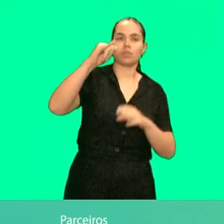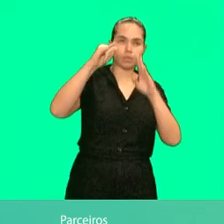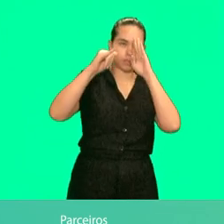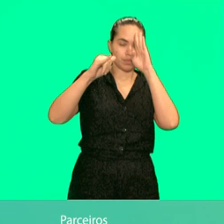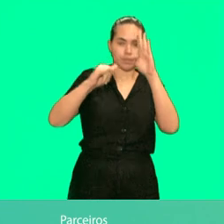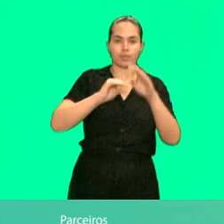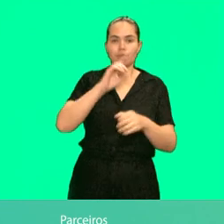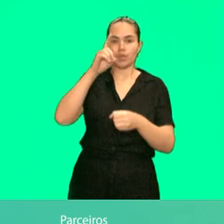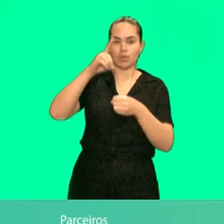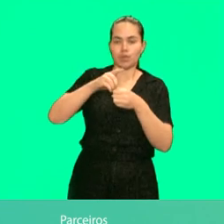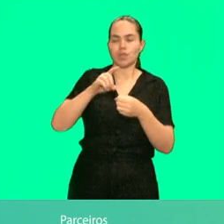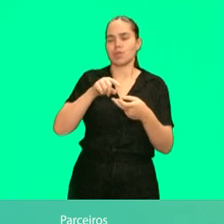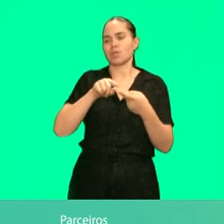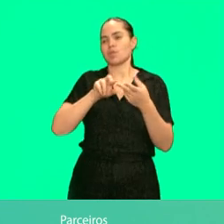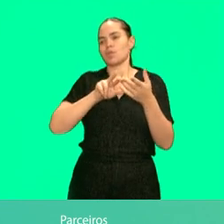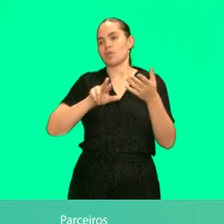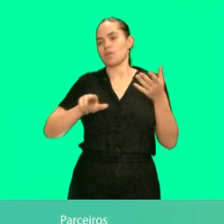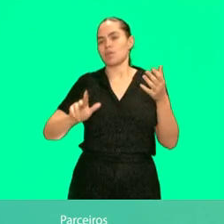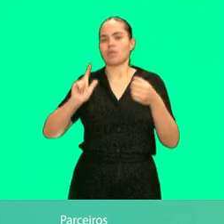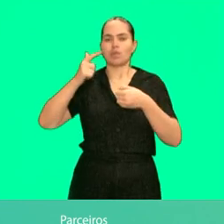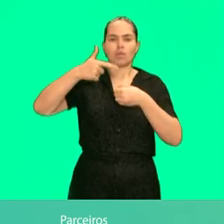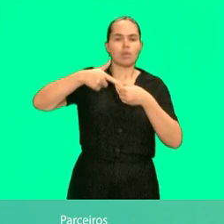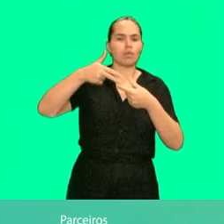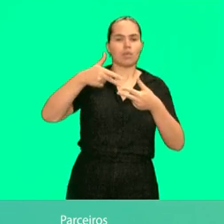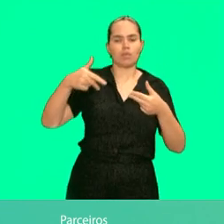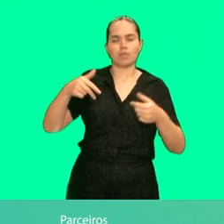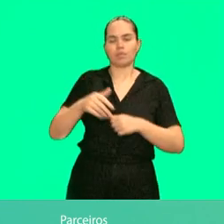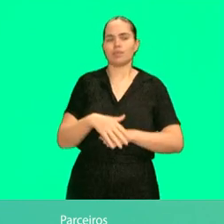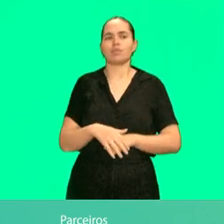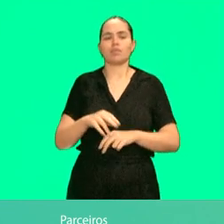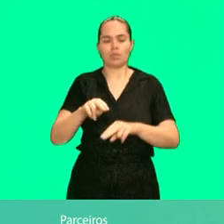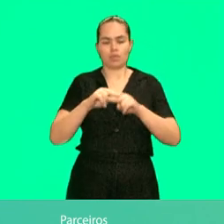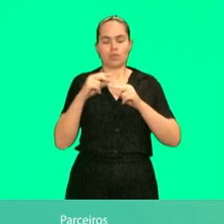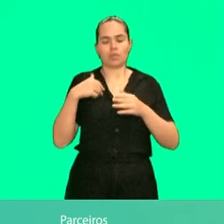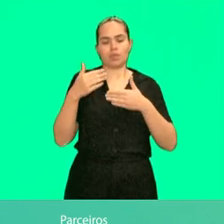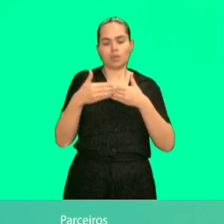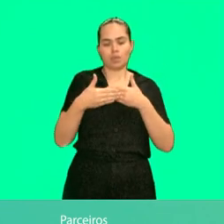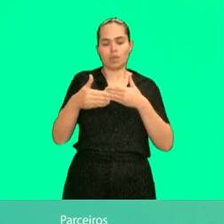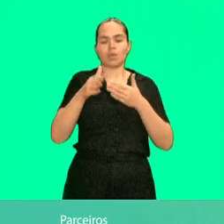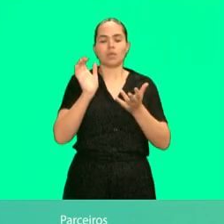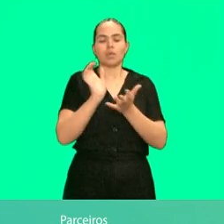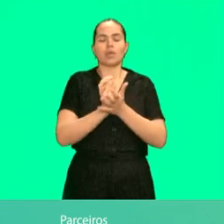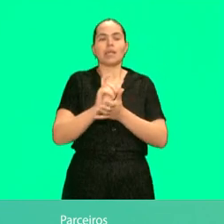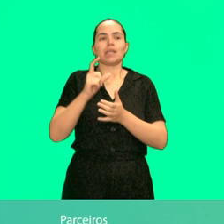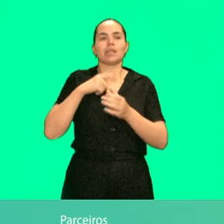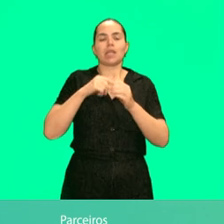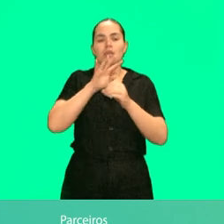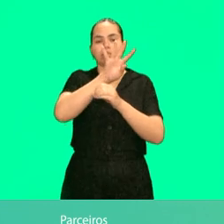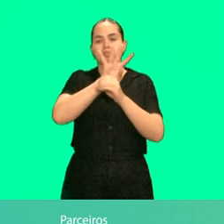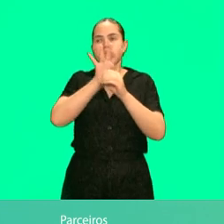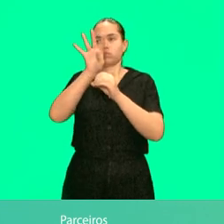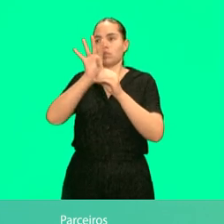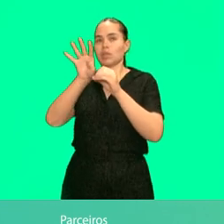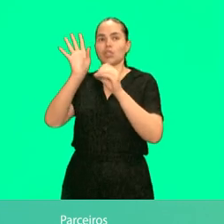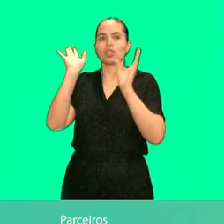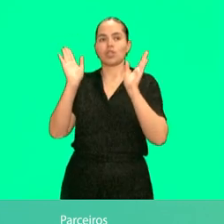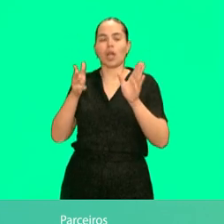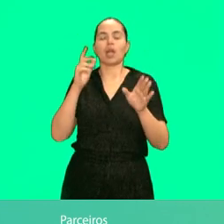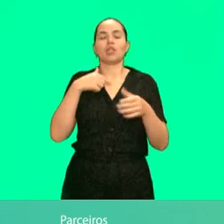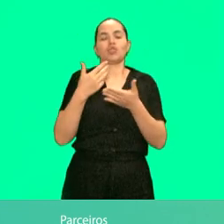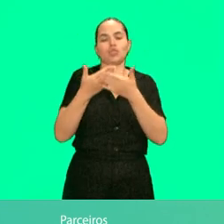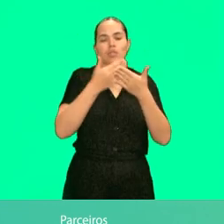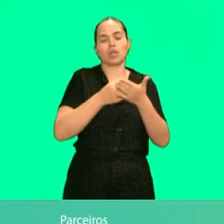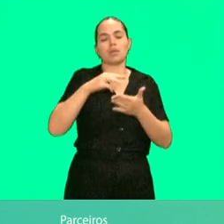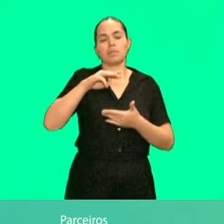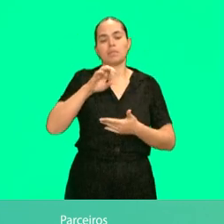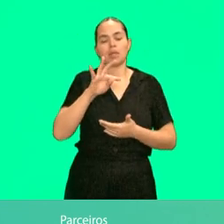Fischer-Tropsch chemical process to produce diesel, kerosene, and we have the methanol route